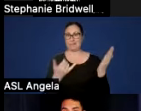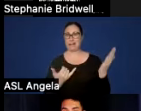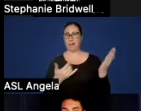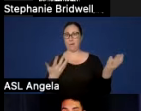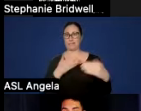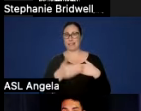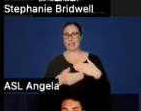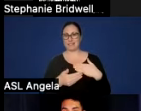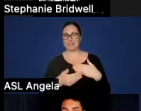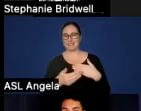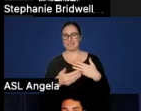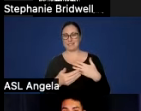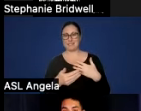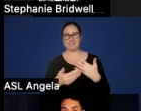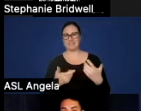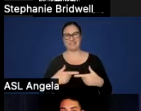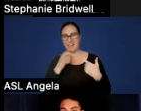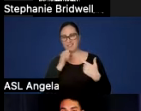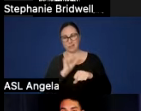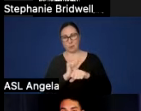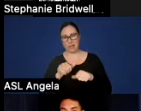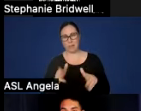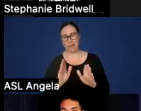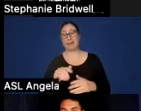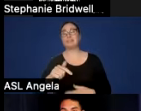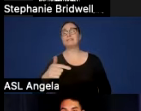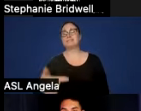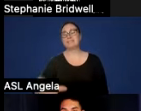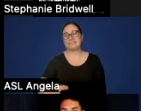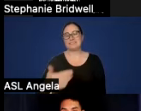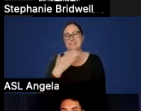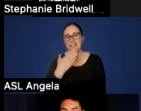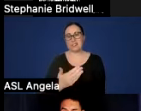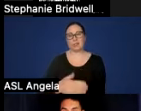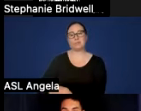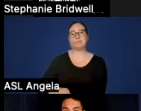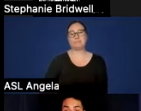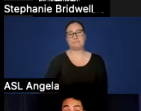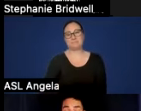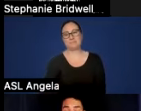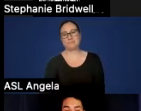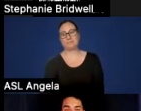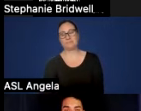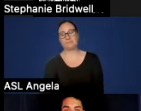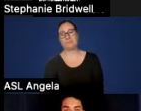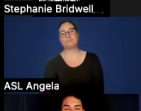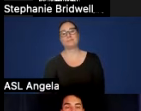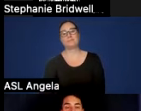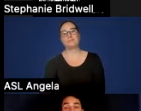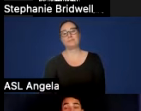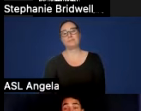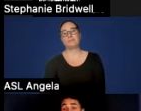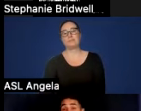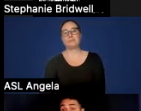And life doesn't really work like that either. And so like our SART teams, they are cyclical. They're not linear. There is no